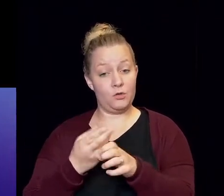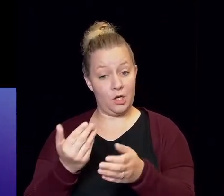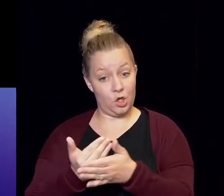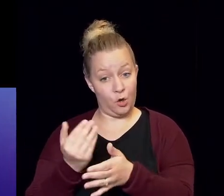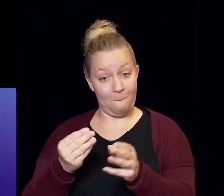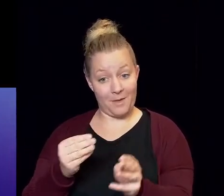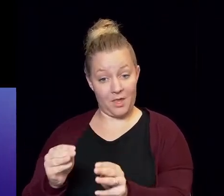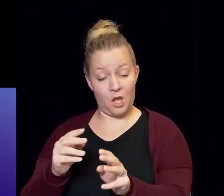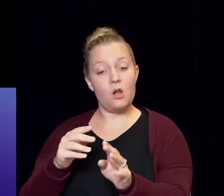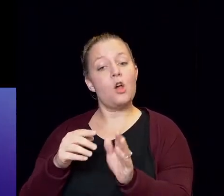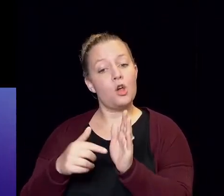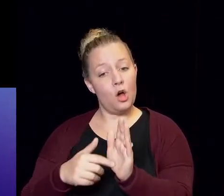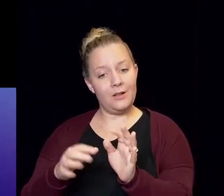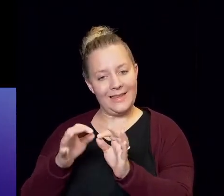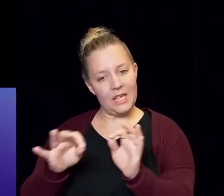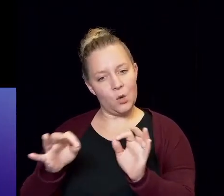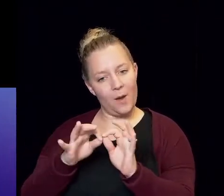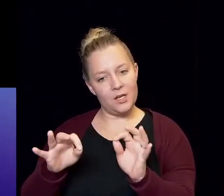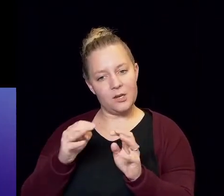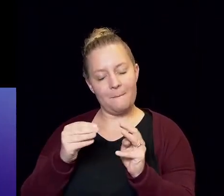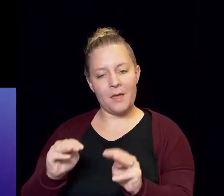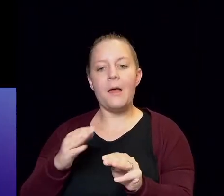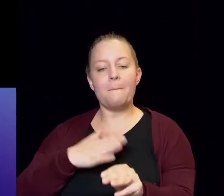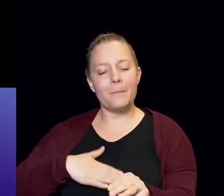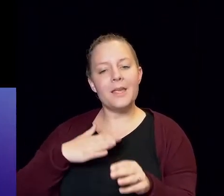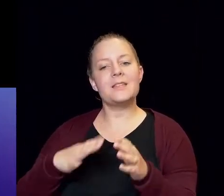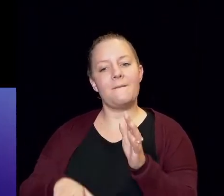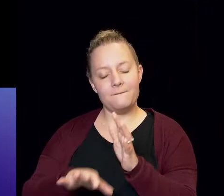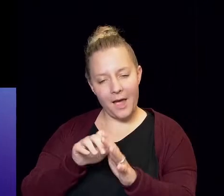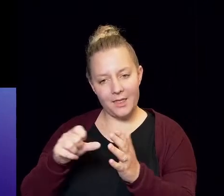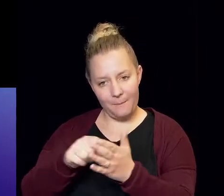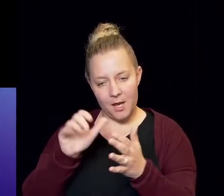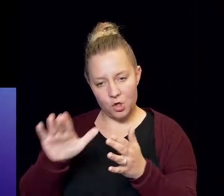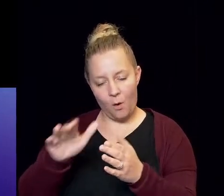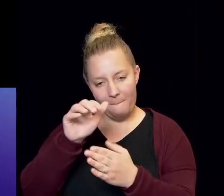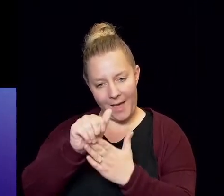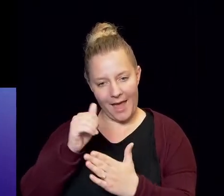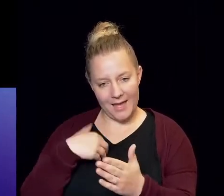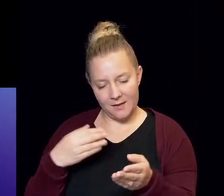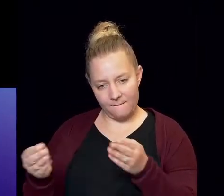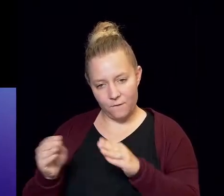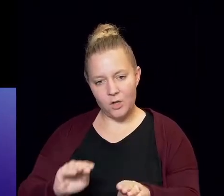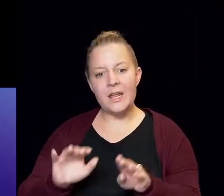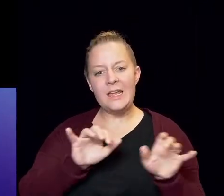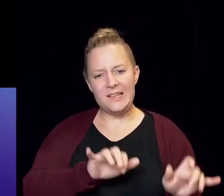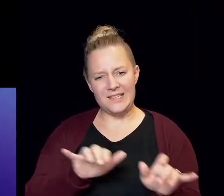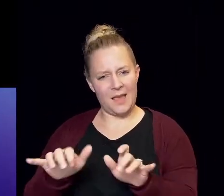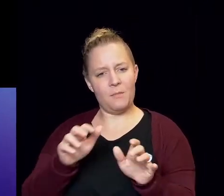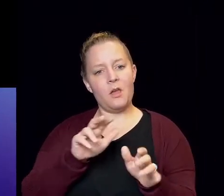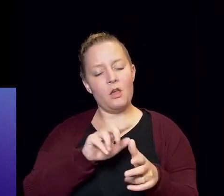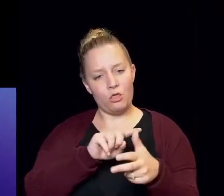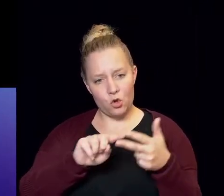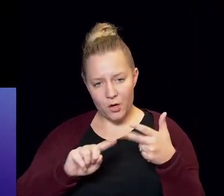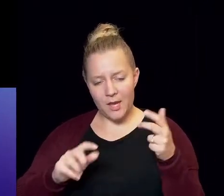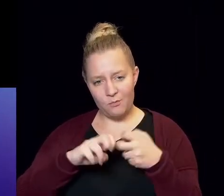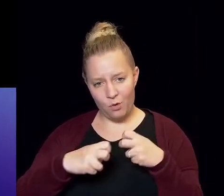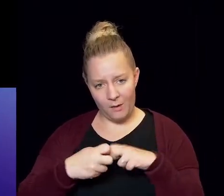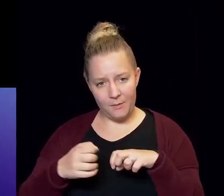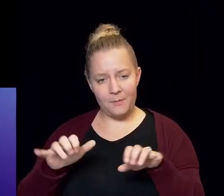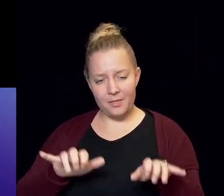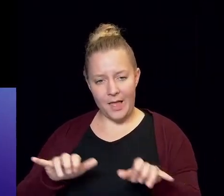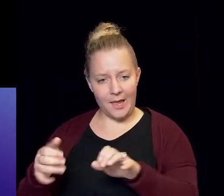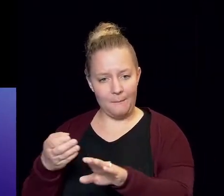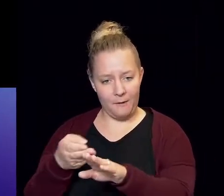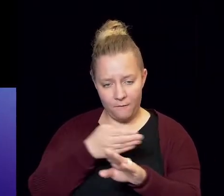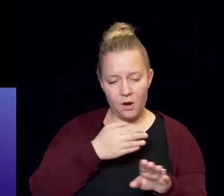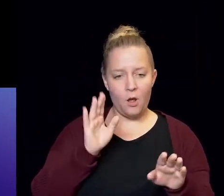method. So will you please find the page in your packet that has a foldable? It has the same three problems as it did with the proportion method, except for we're going to take new notes in